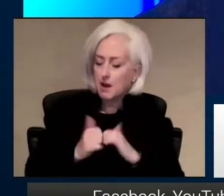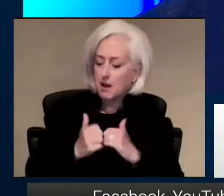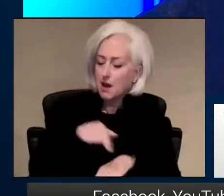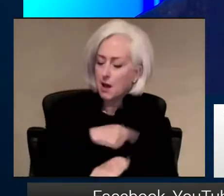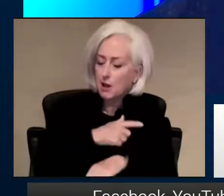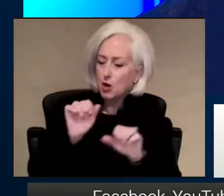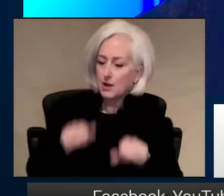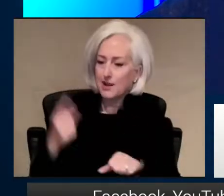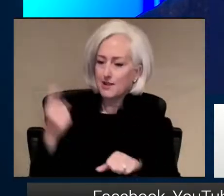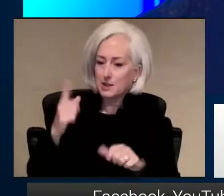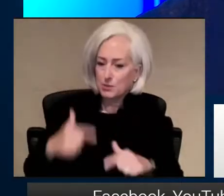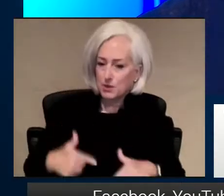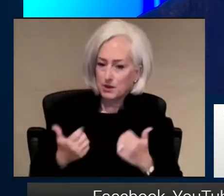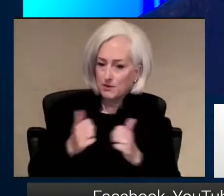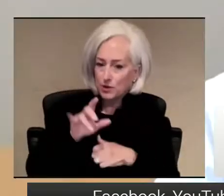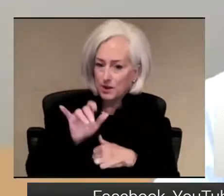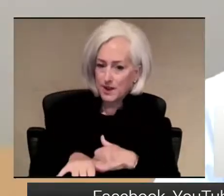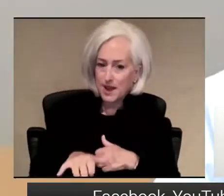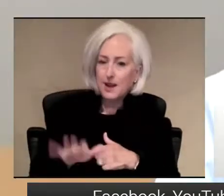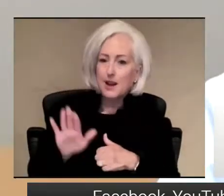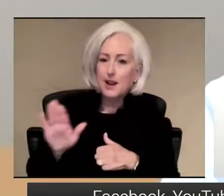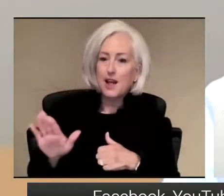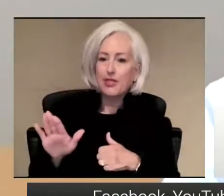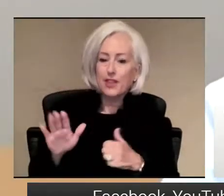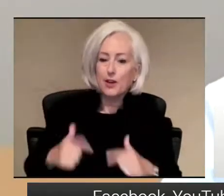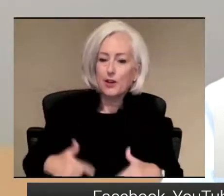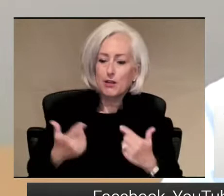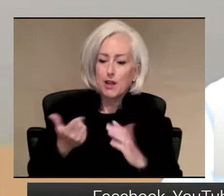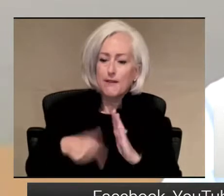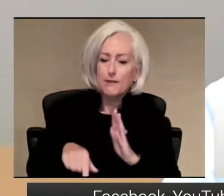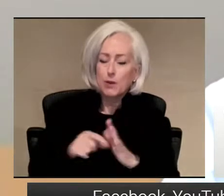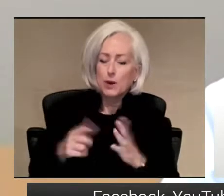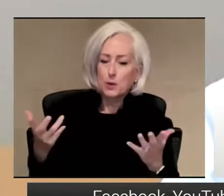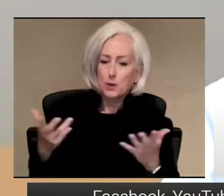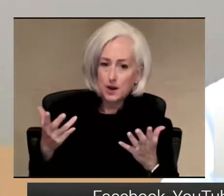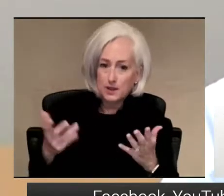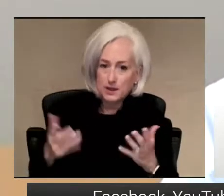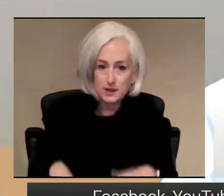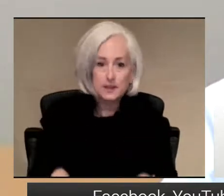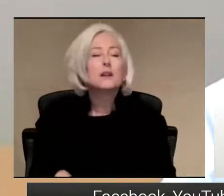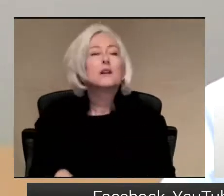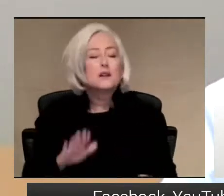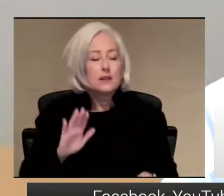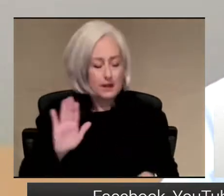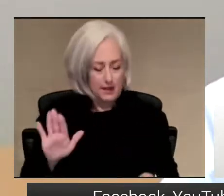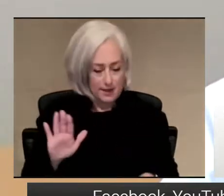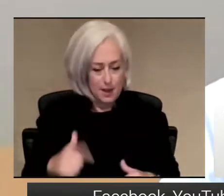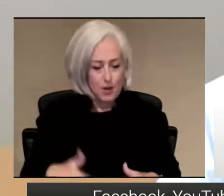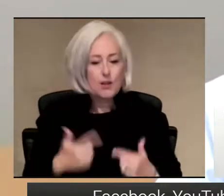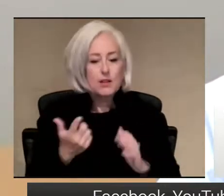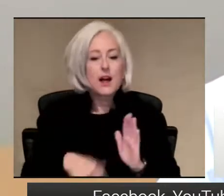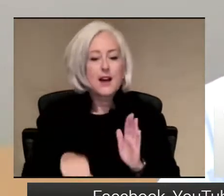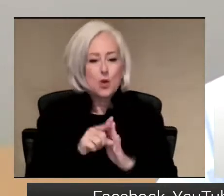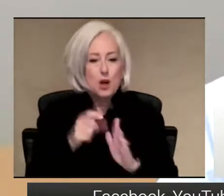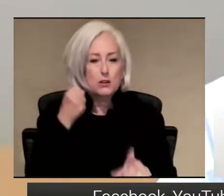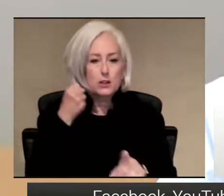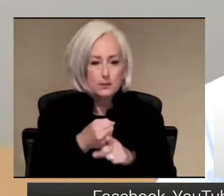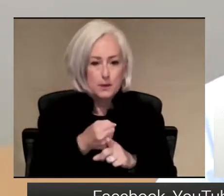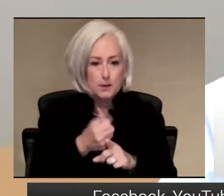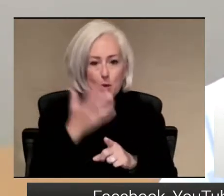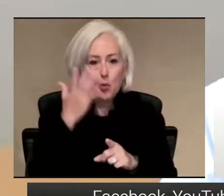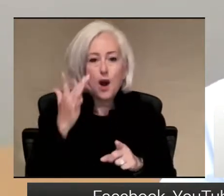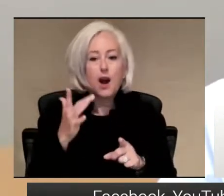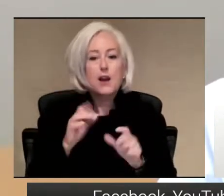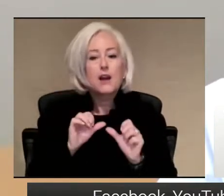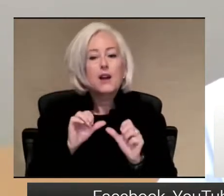of life? Unfortunately, the quality of life is impacted significantly because it's a progressive muscle weakness,